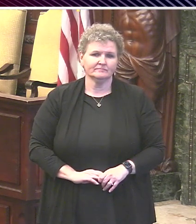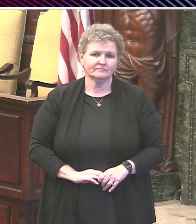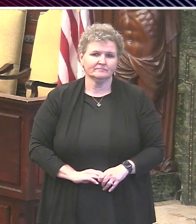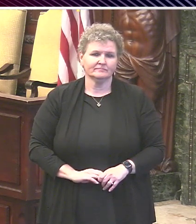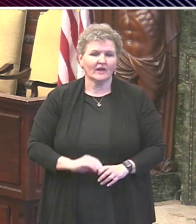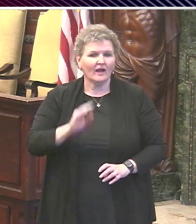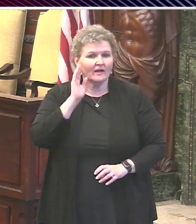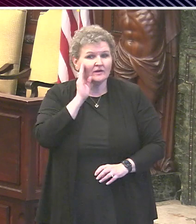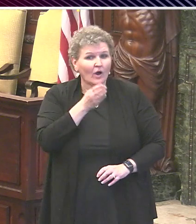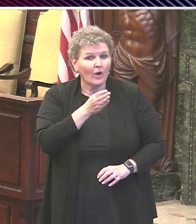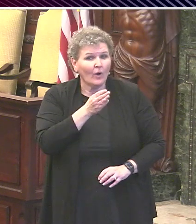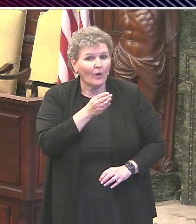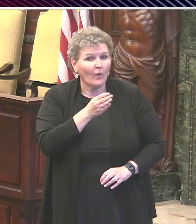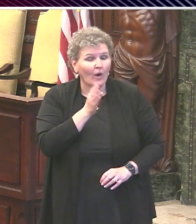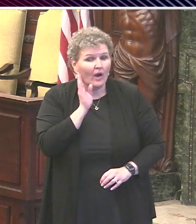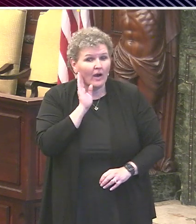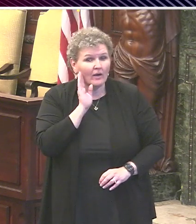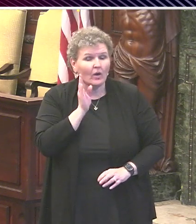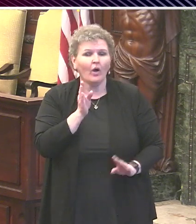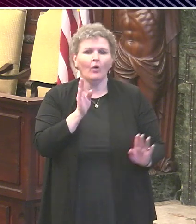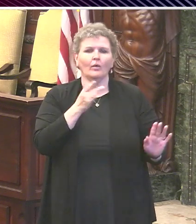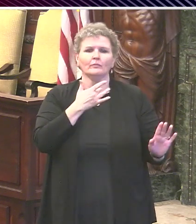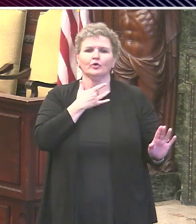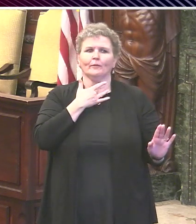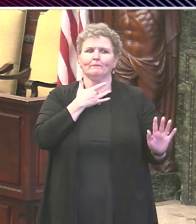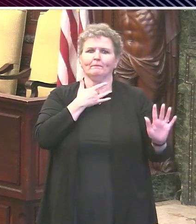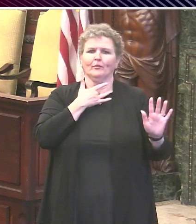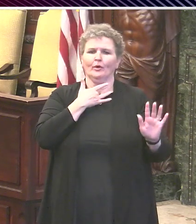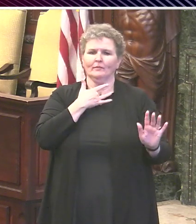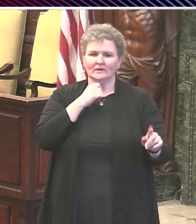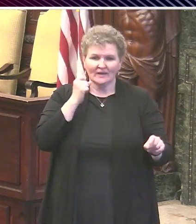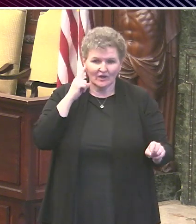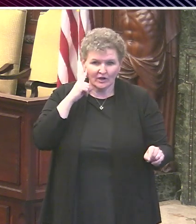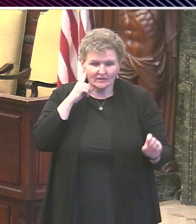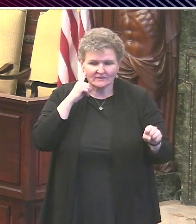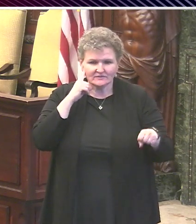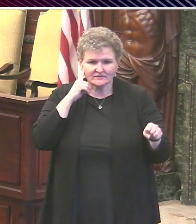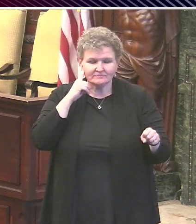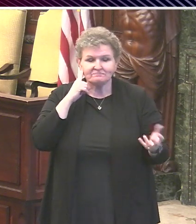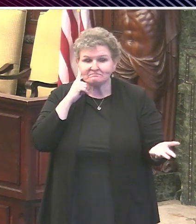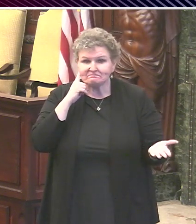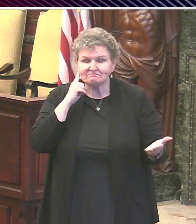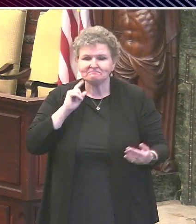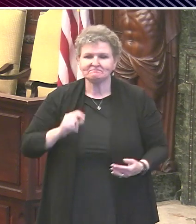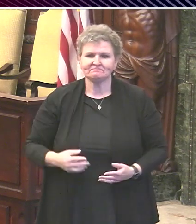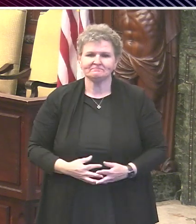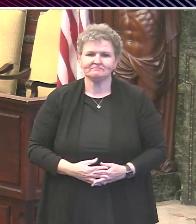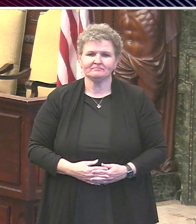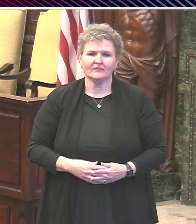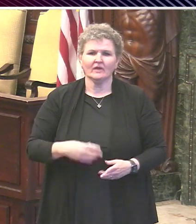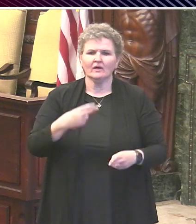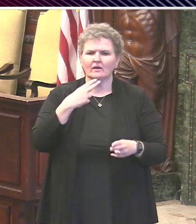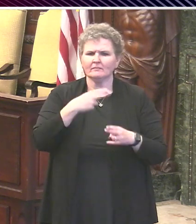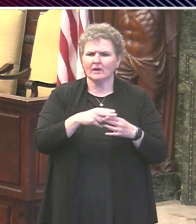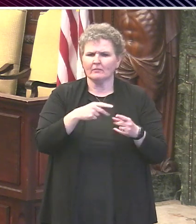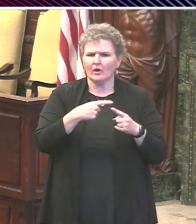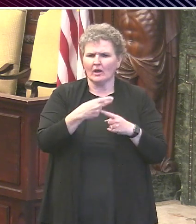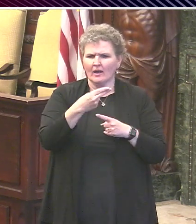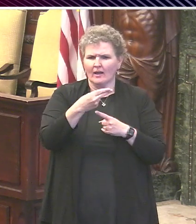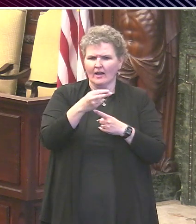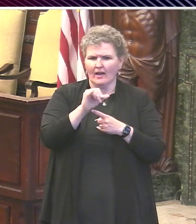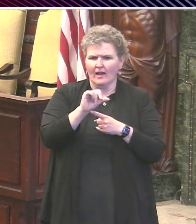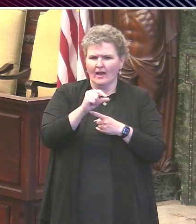Hello? Oh, sorry. Am I unmuted now? Yes. Okay. You've mentioned hygiene a couple of